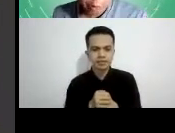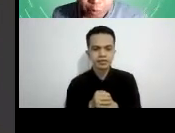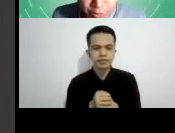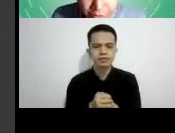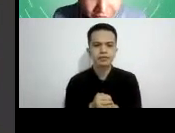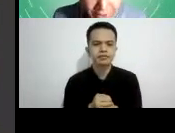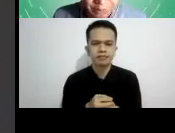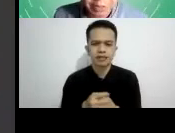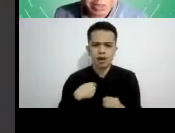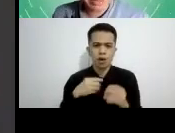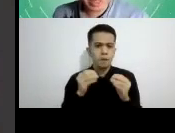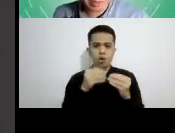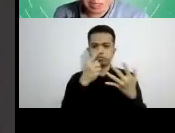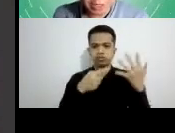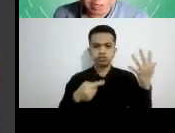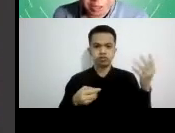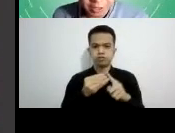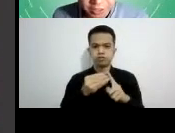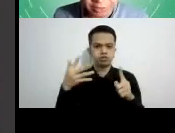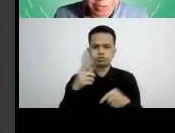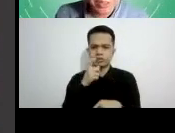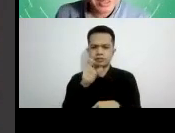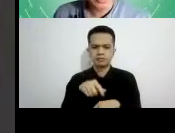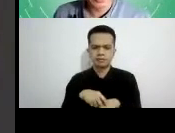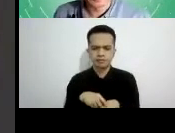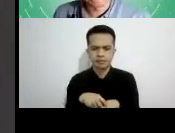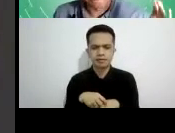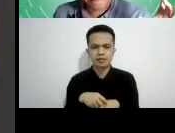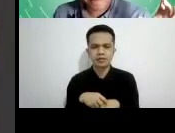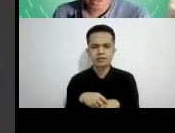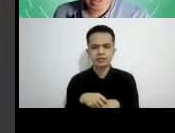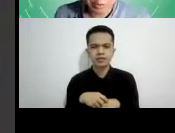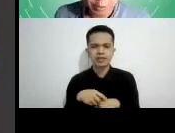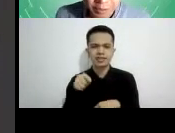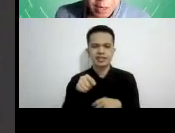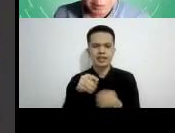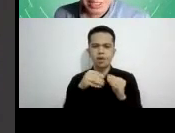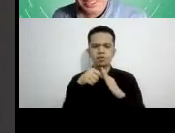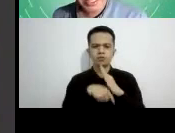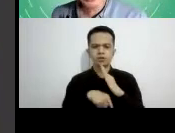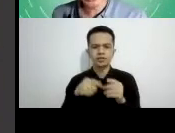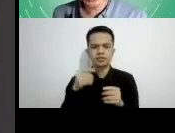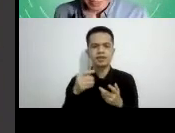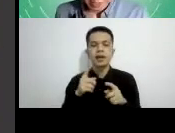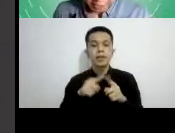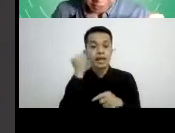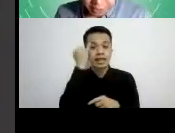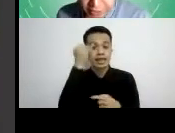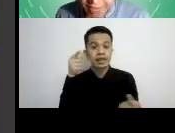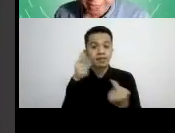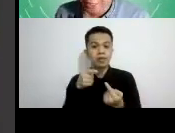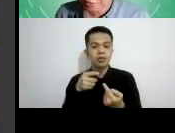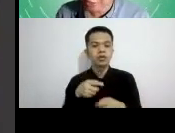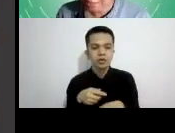I won't go into detail here because it's a very complex concept for quantum computing. But the idea is that